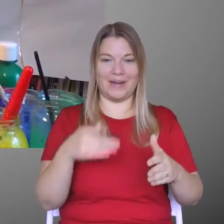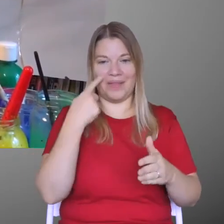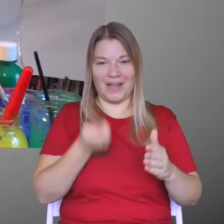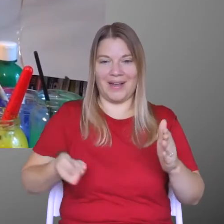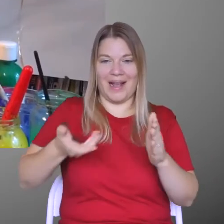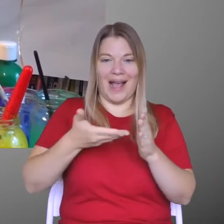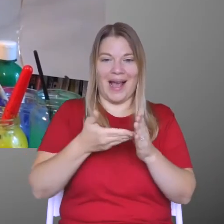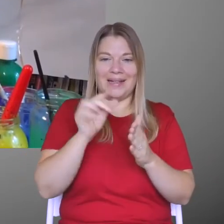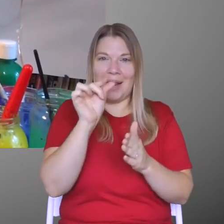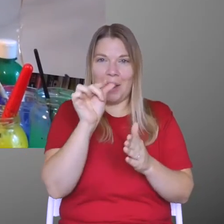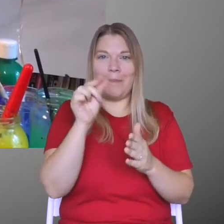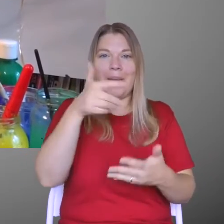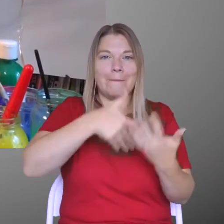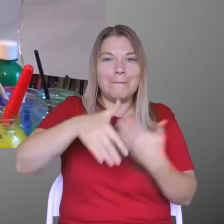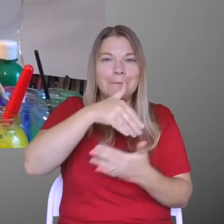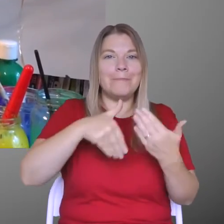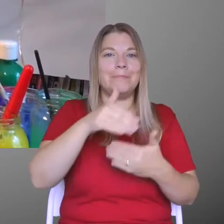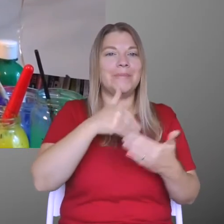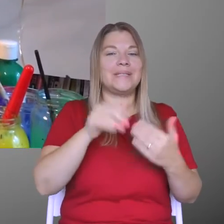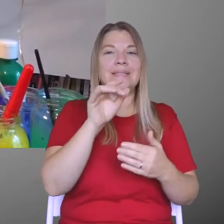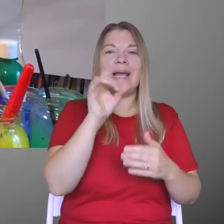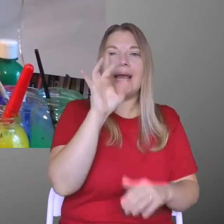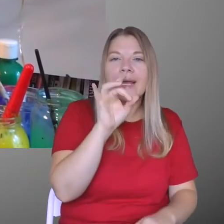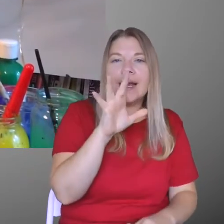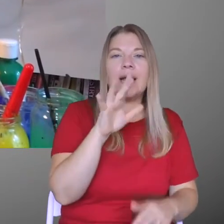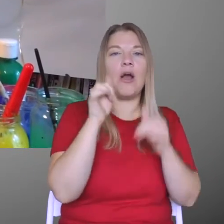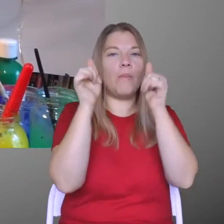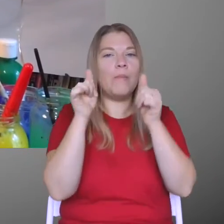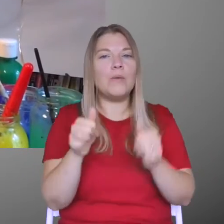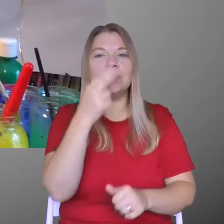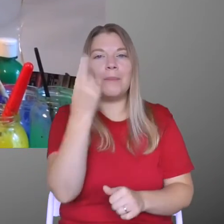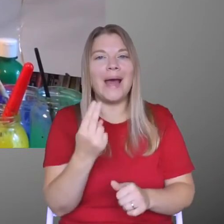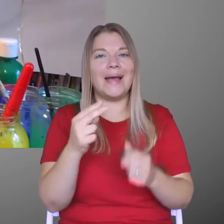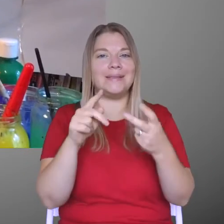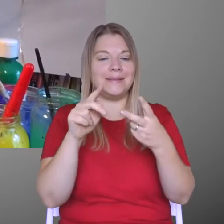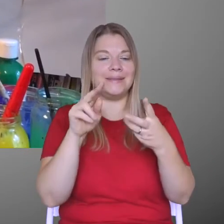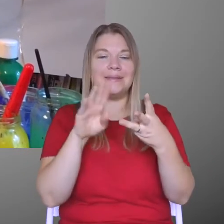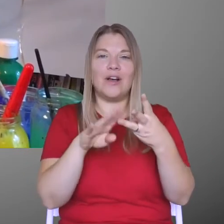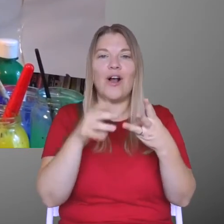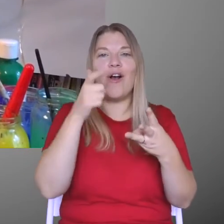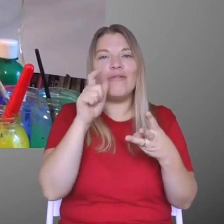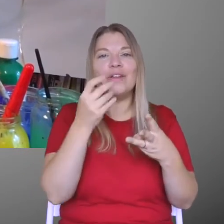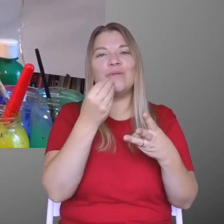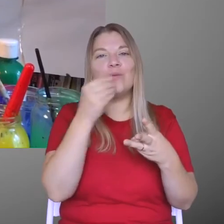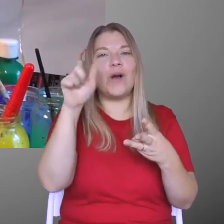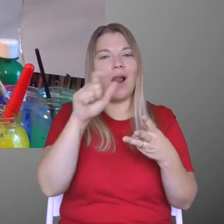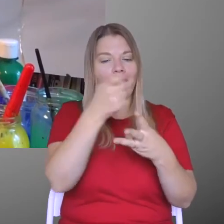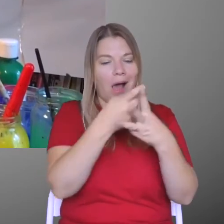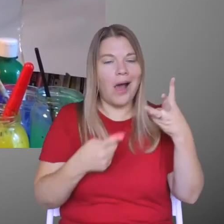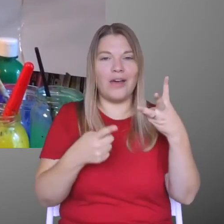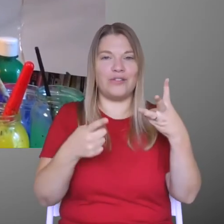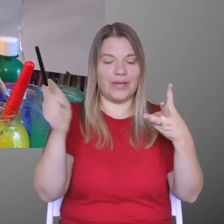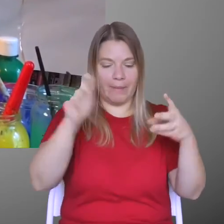and mix up all three techniques on the same sheet. So I'm going to put some blue ink on, add it to the dribbles from